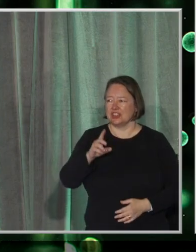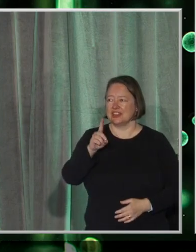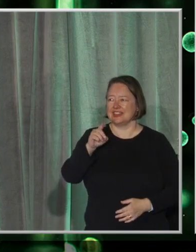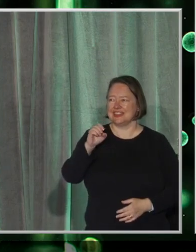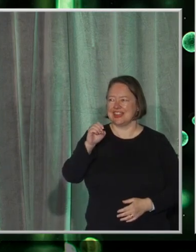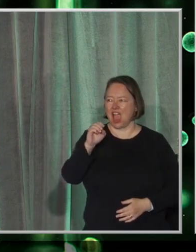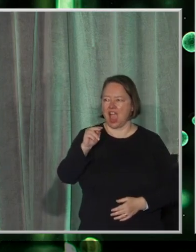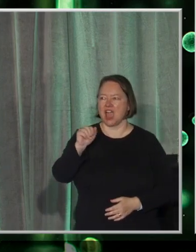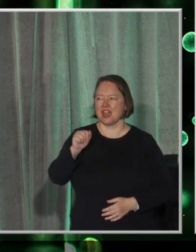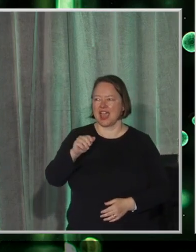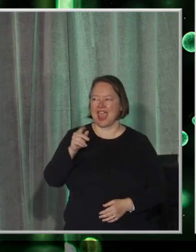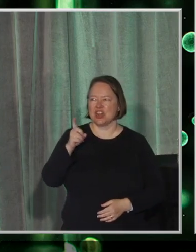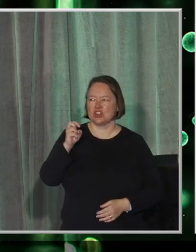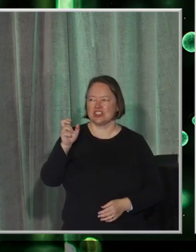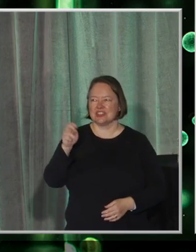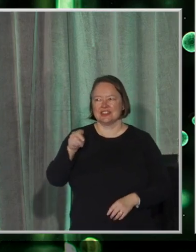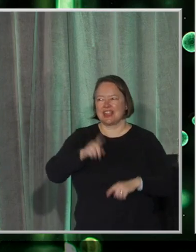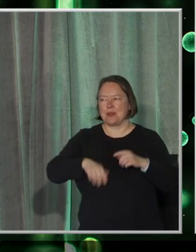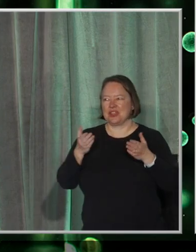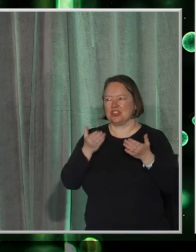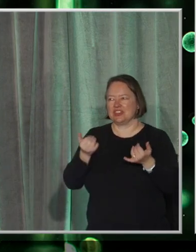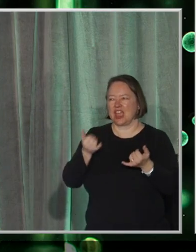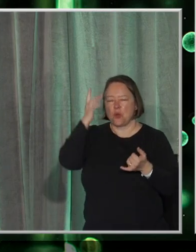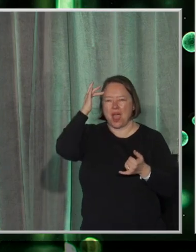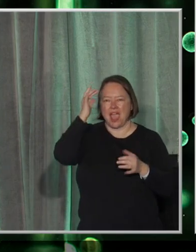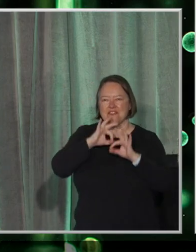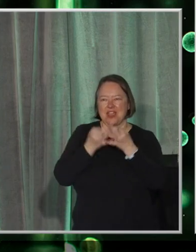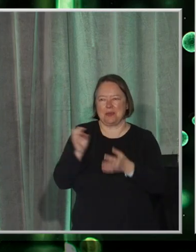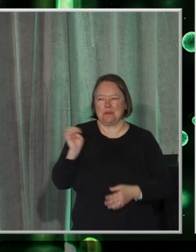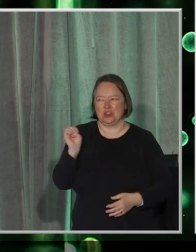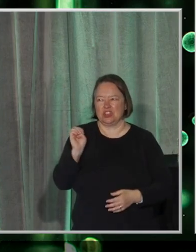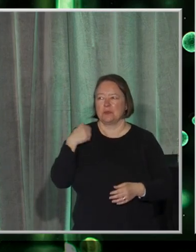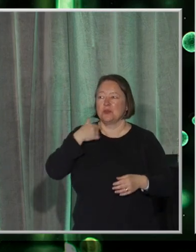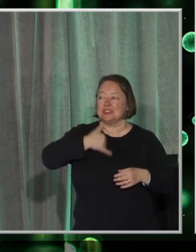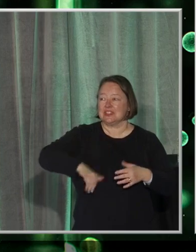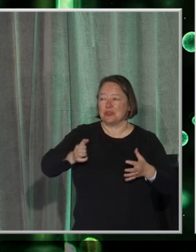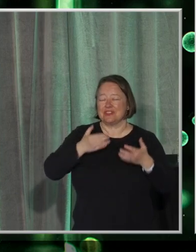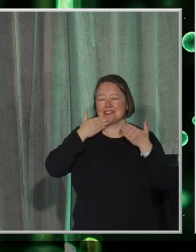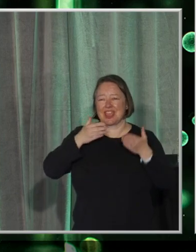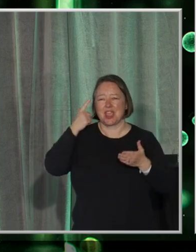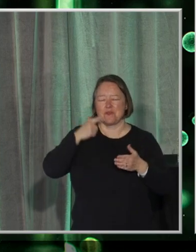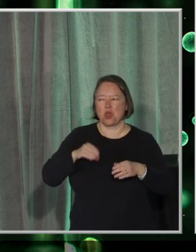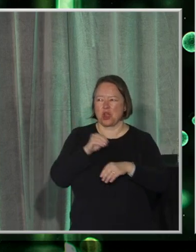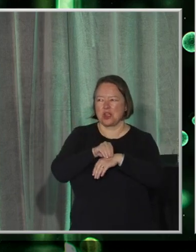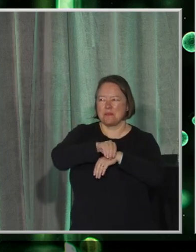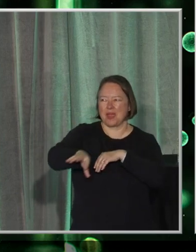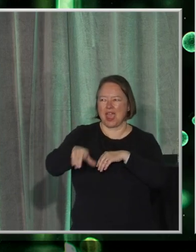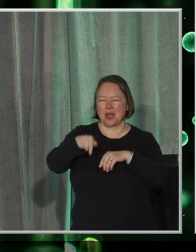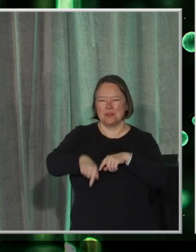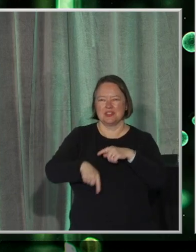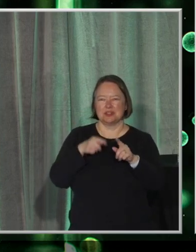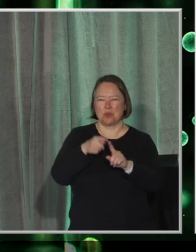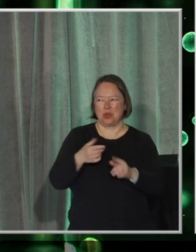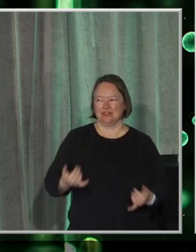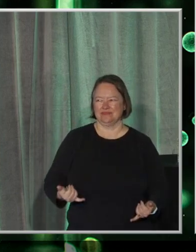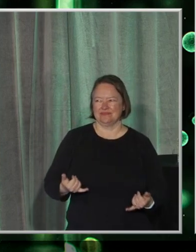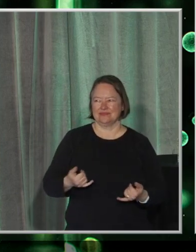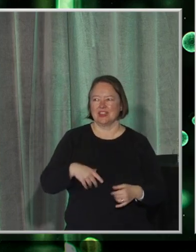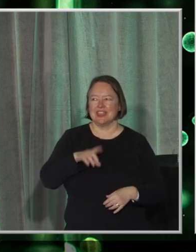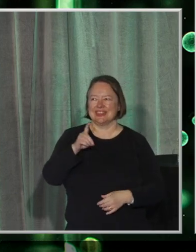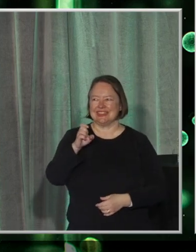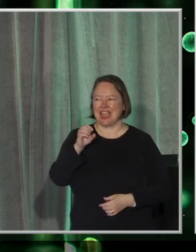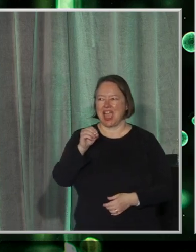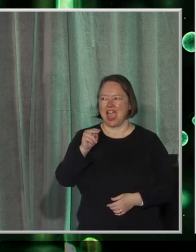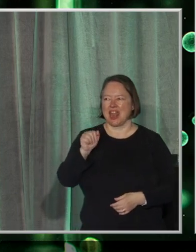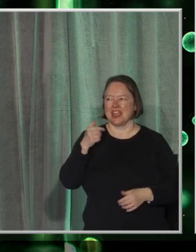Anderson, unfortunately couldn't be here today due to a family emergency, but we'd still like to thank her for her impact up to this point. Deanna